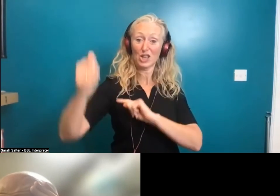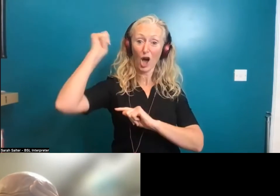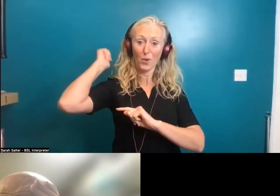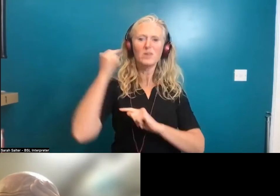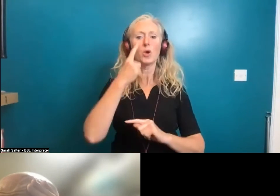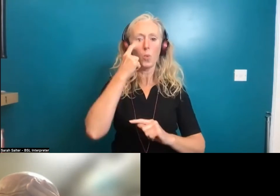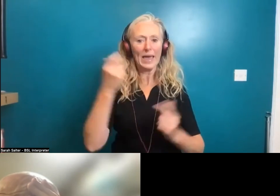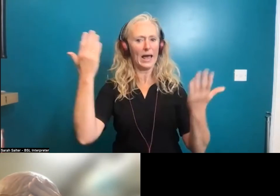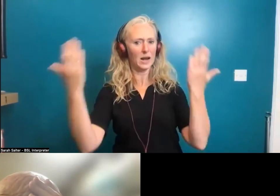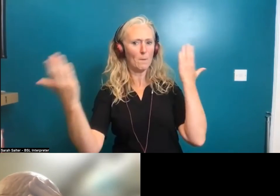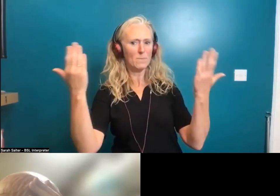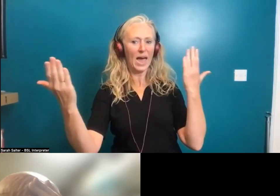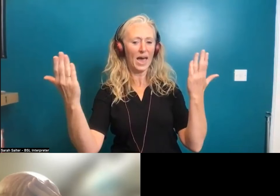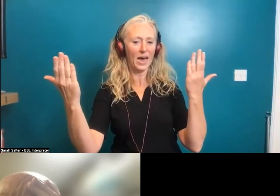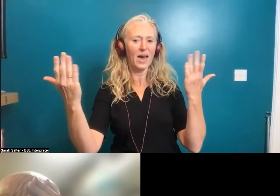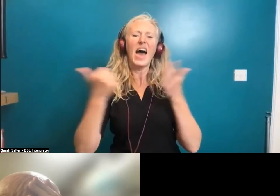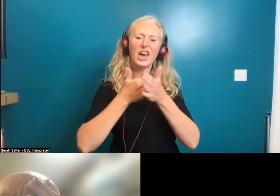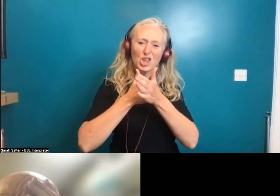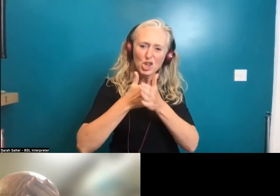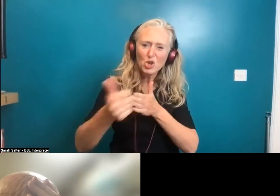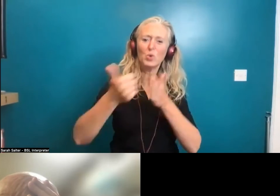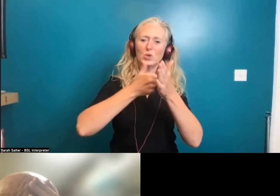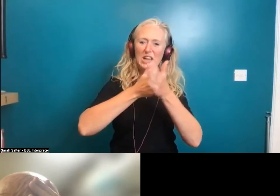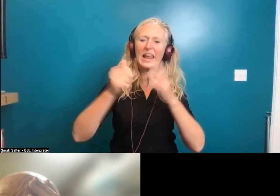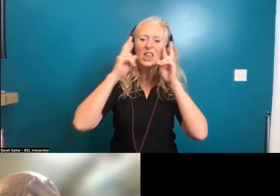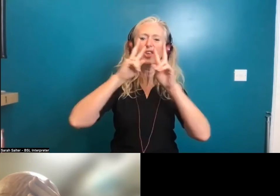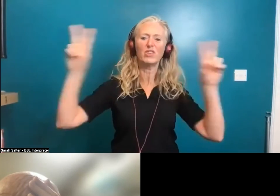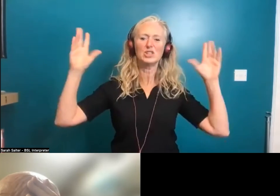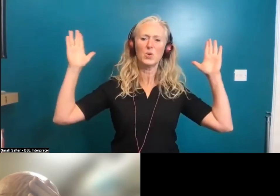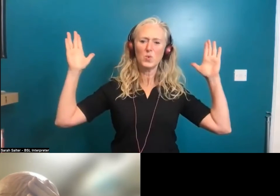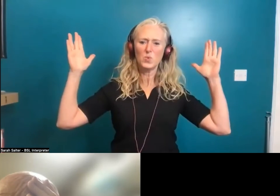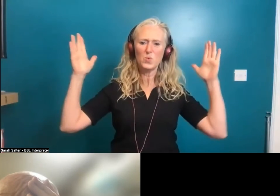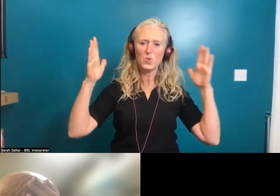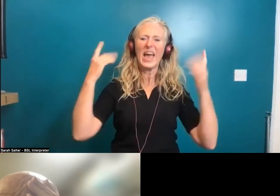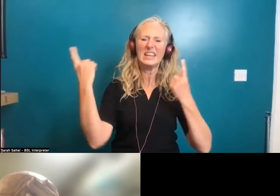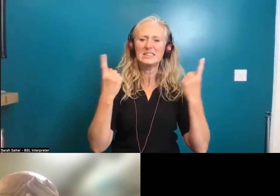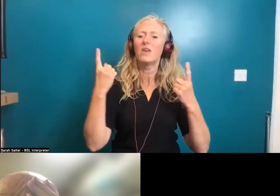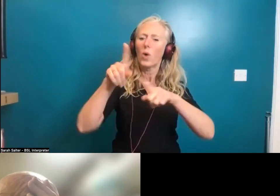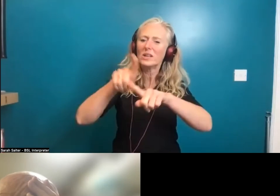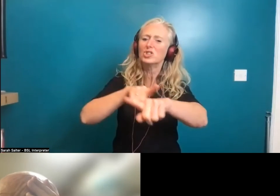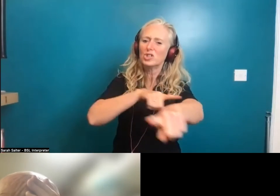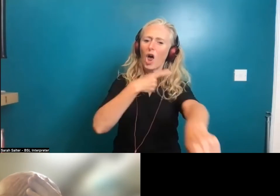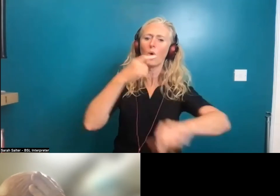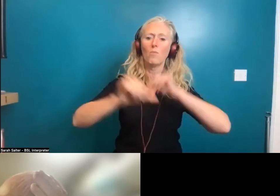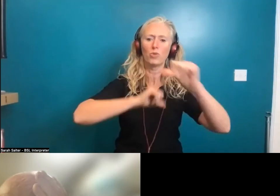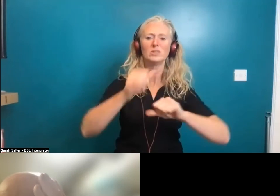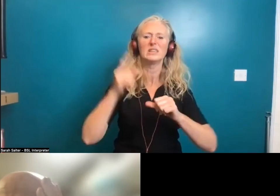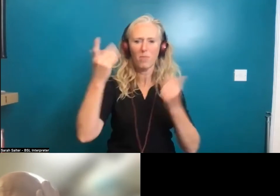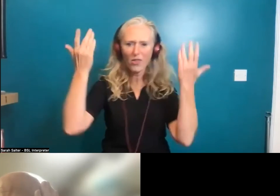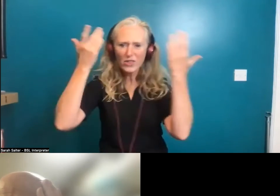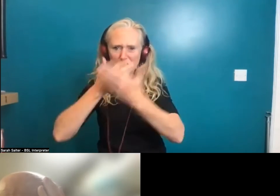it is very slow, and that's quite helpful, I think, for parents. But no, pigment itself, not a great